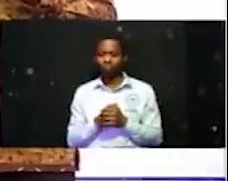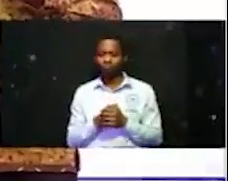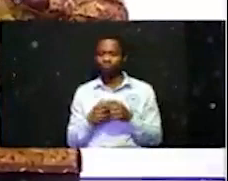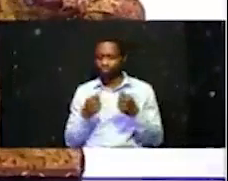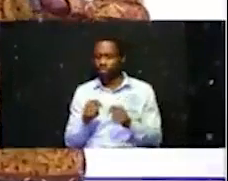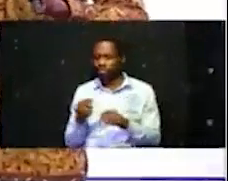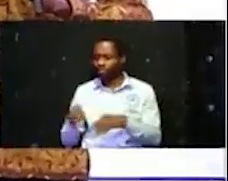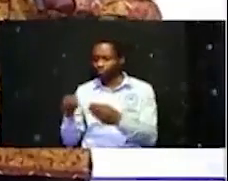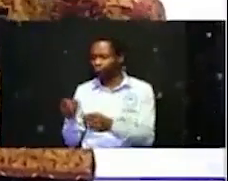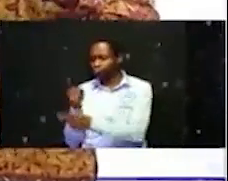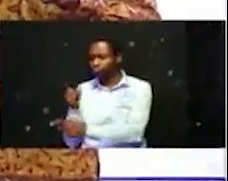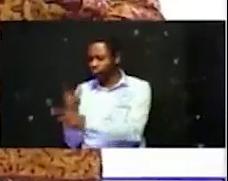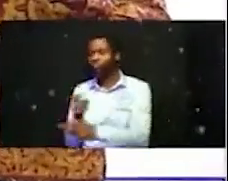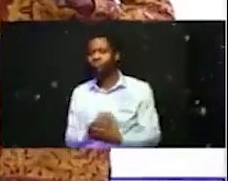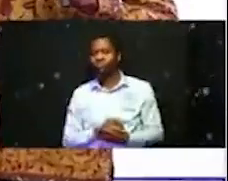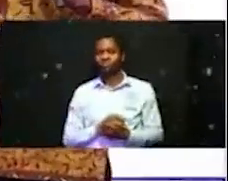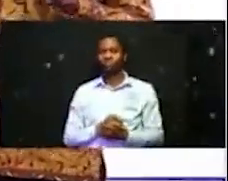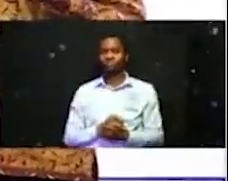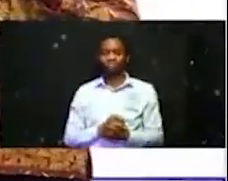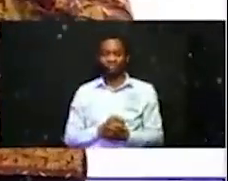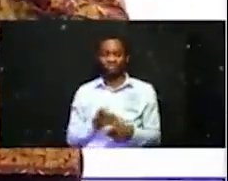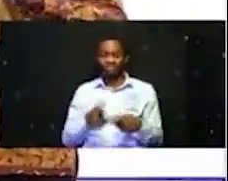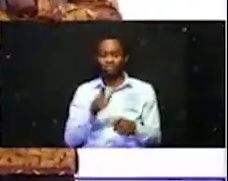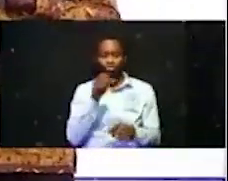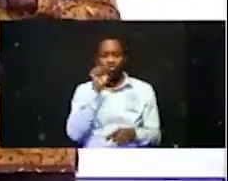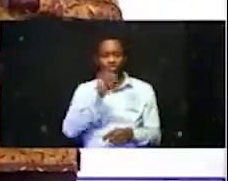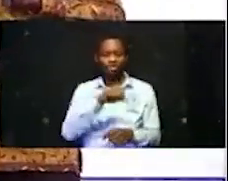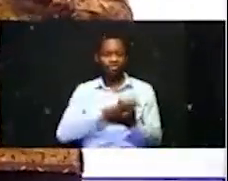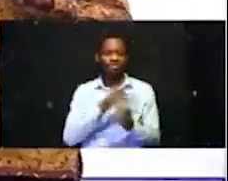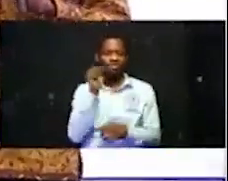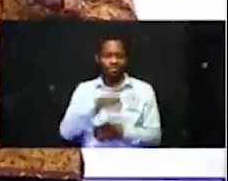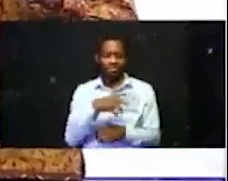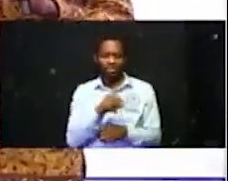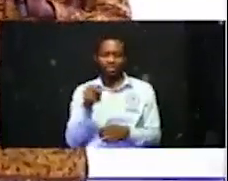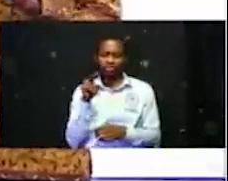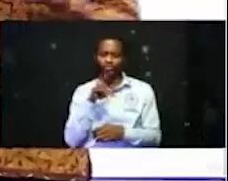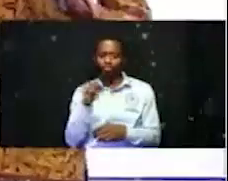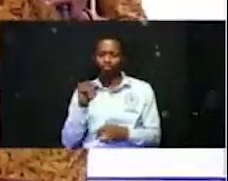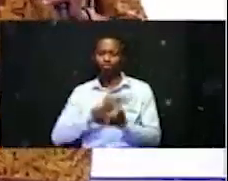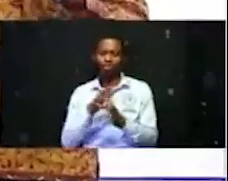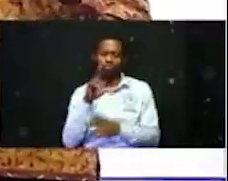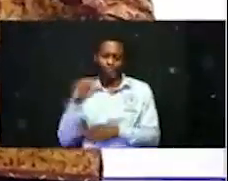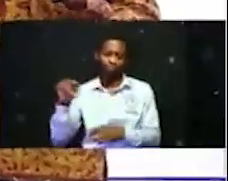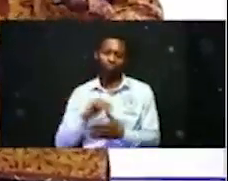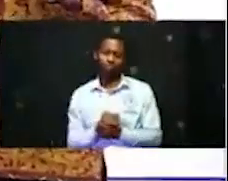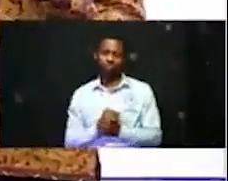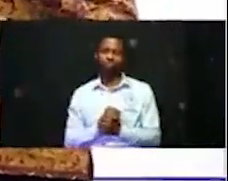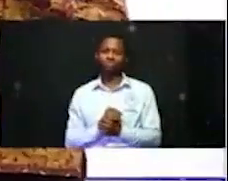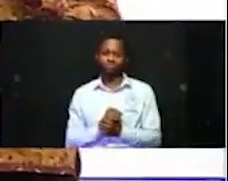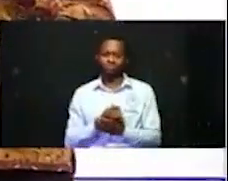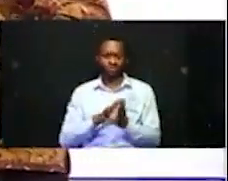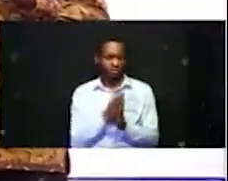administer justice. Let your yes be yes and your no be no. Be fair in your